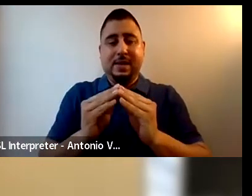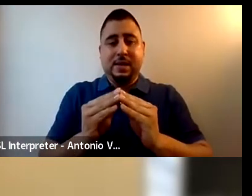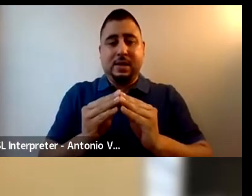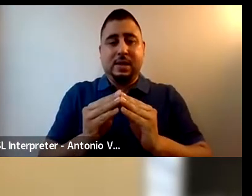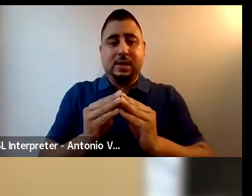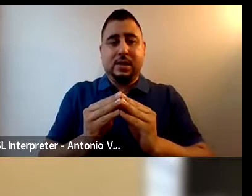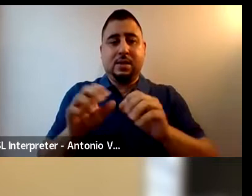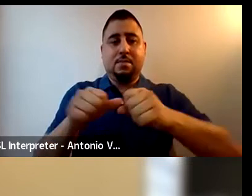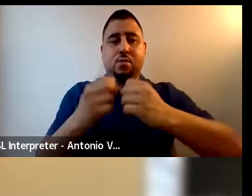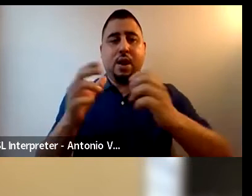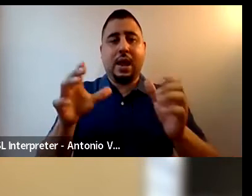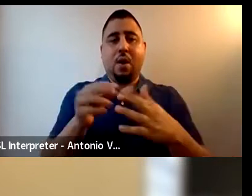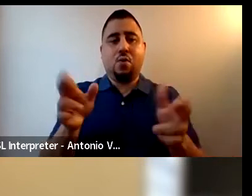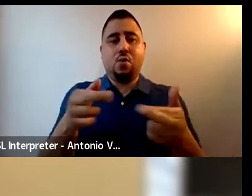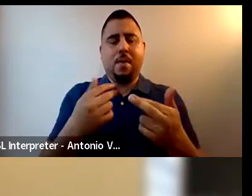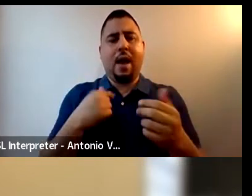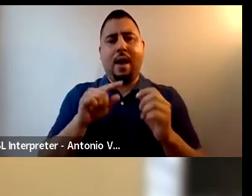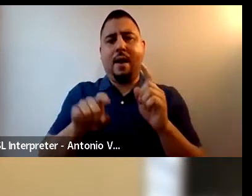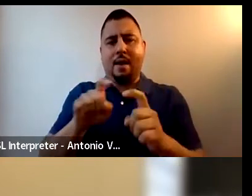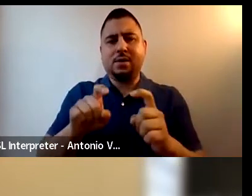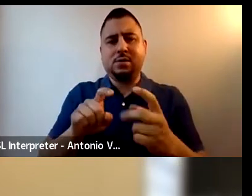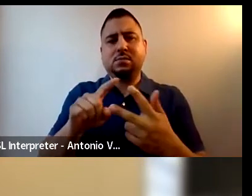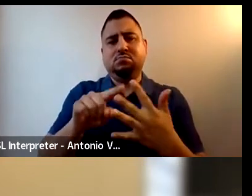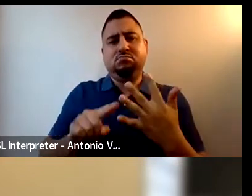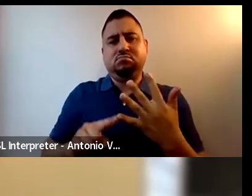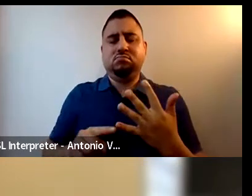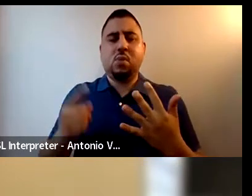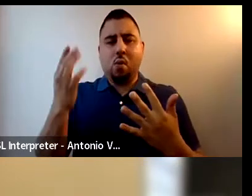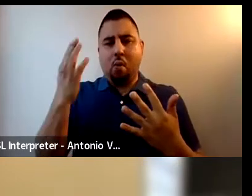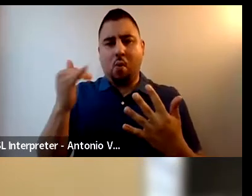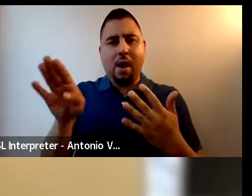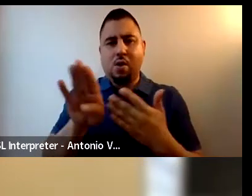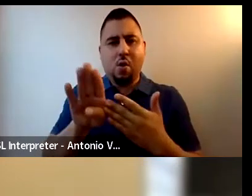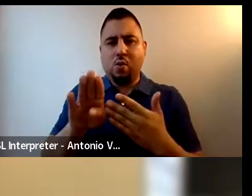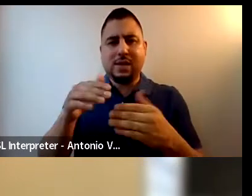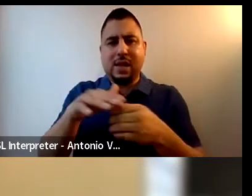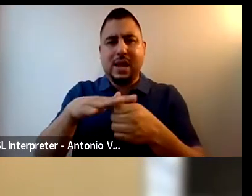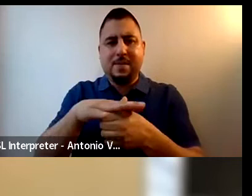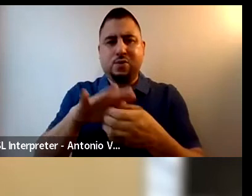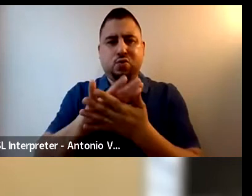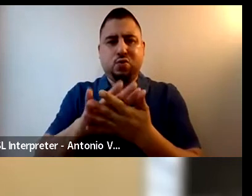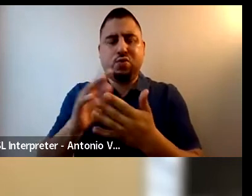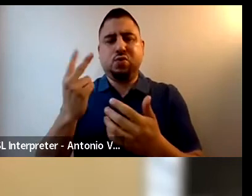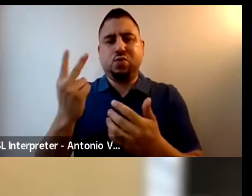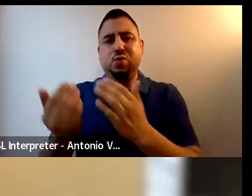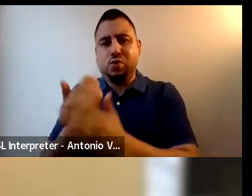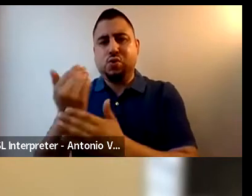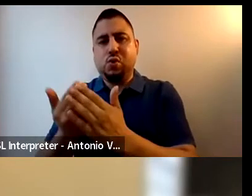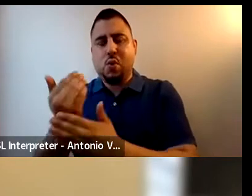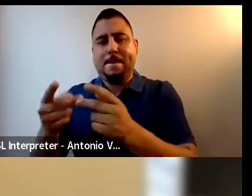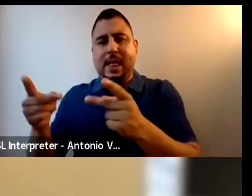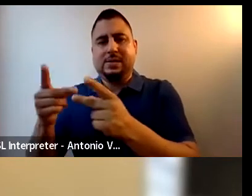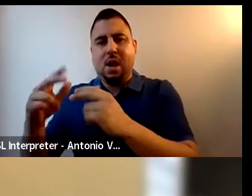During a meeting in the breakout room, I asked the following questions. Why close a neighborhood school when two new developments were being